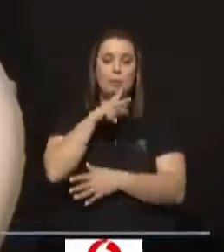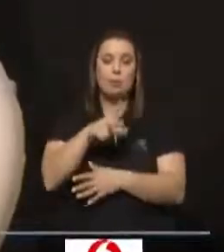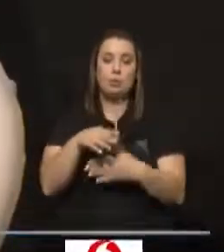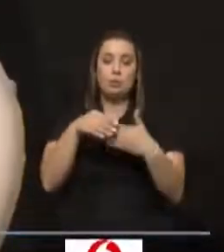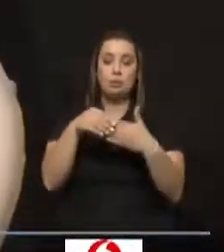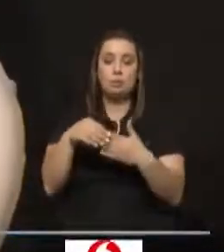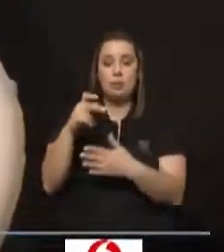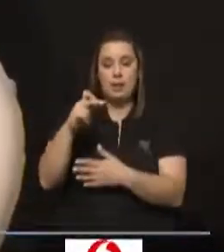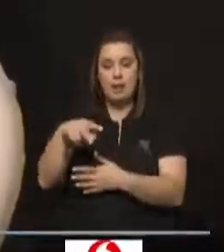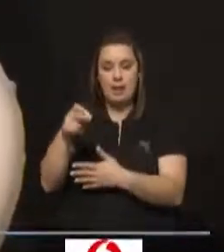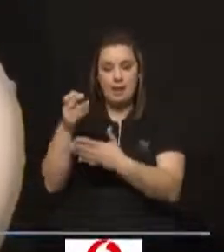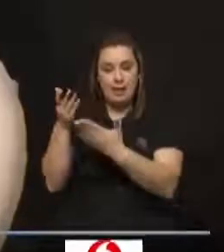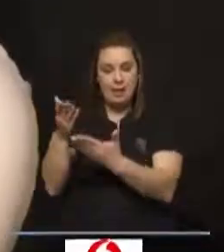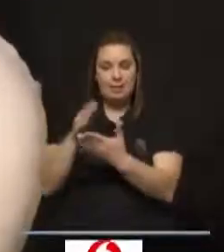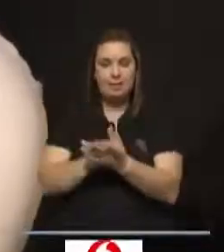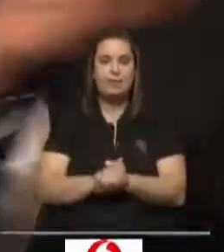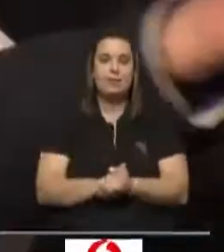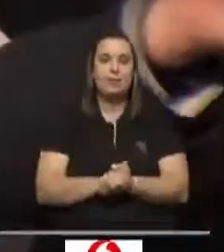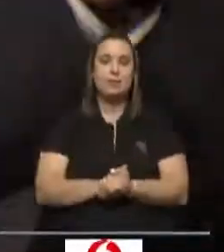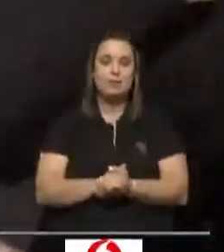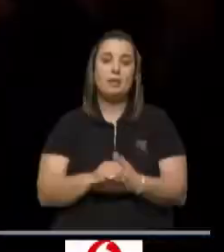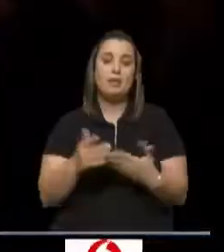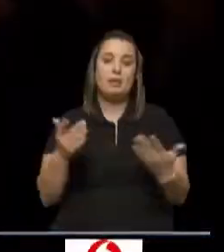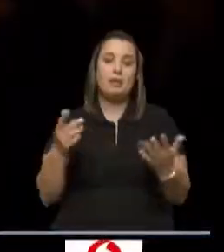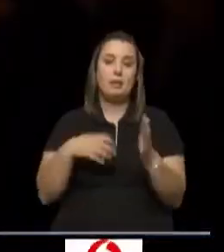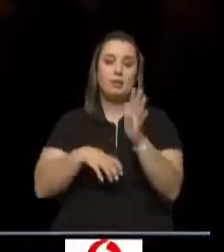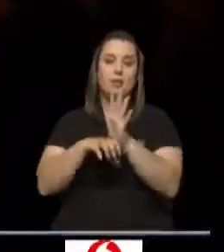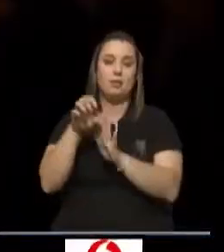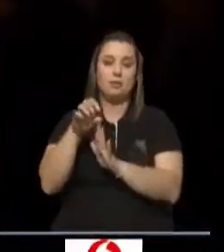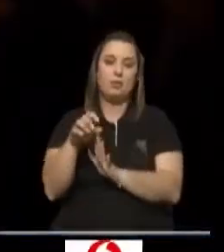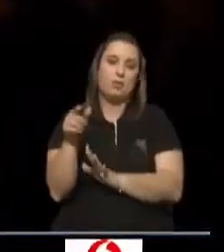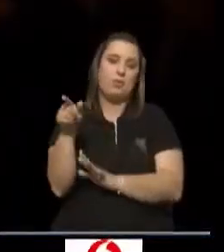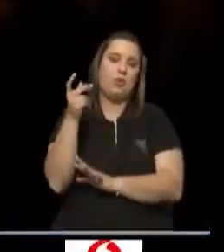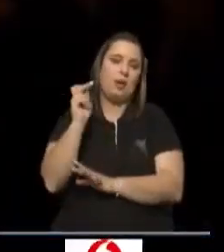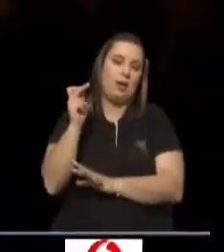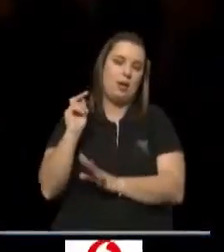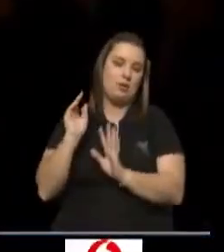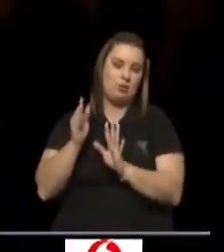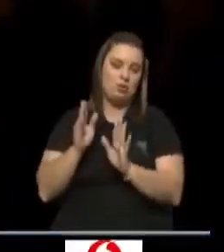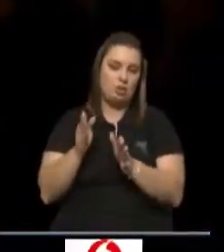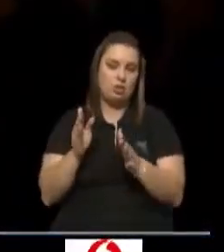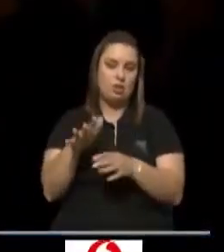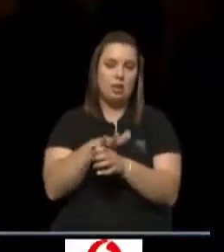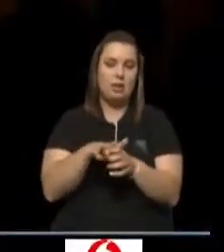as we all know, the sector is so